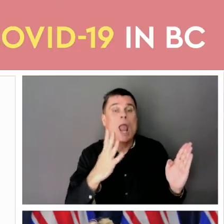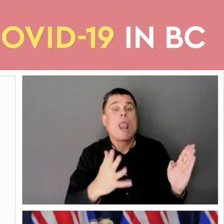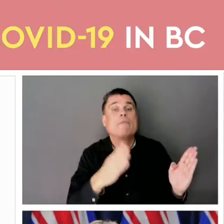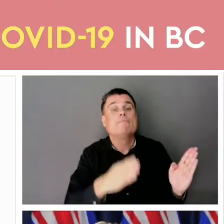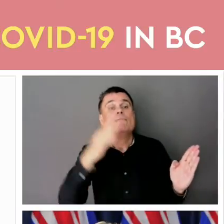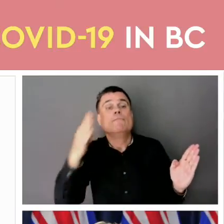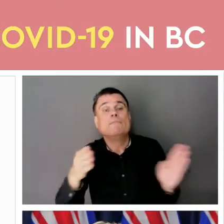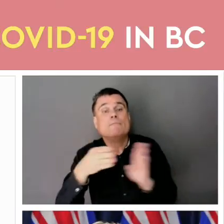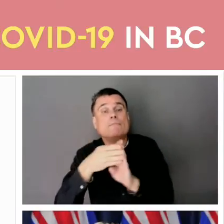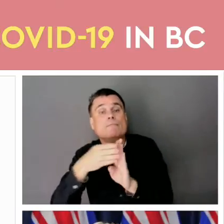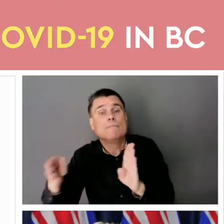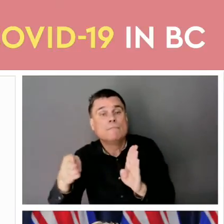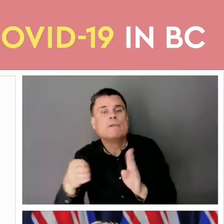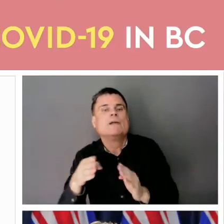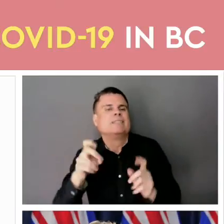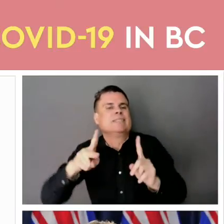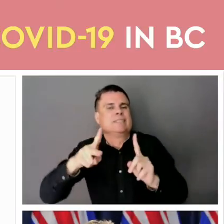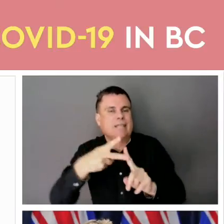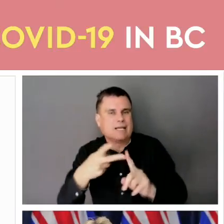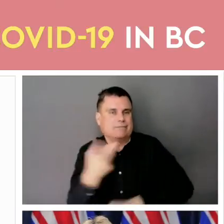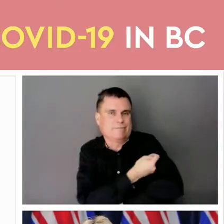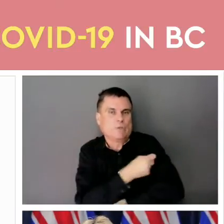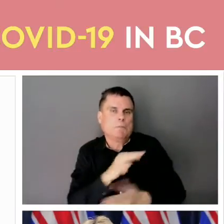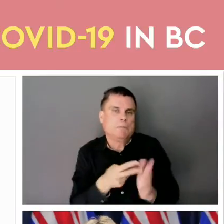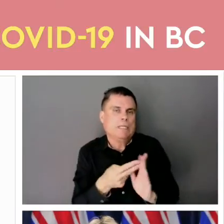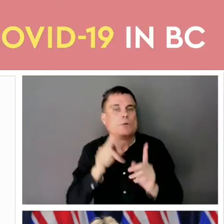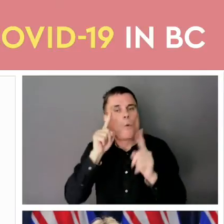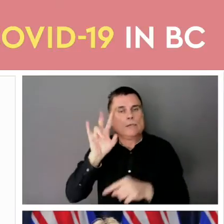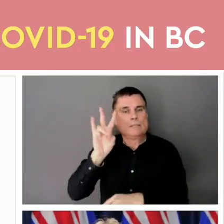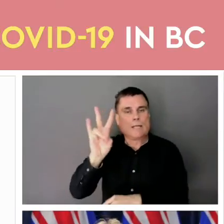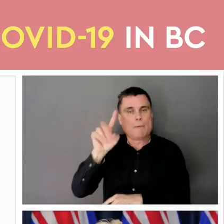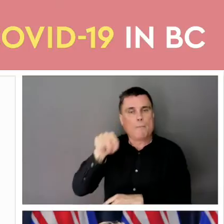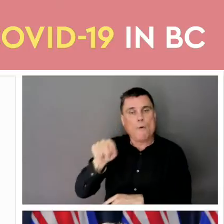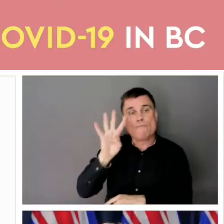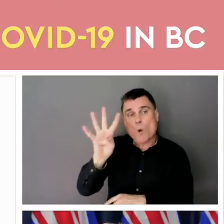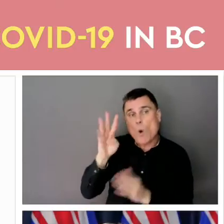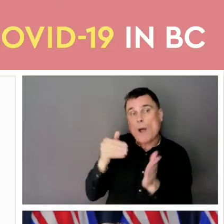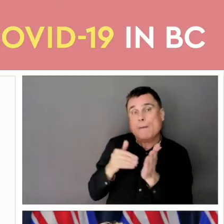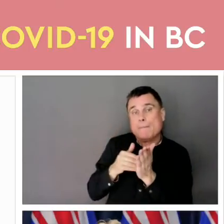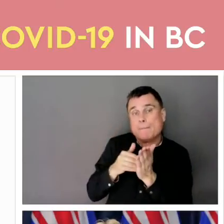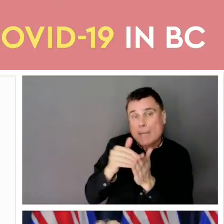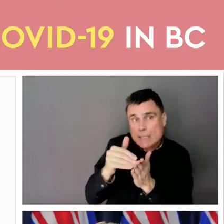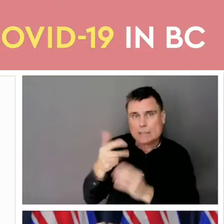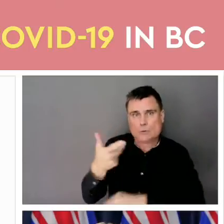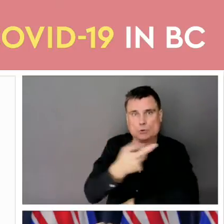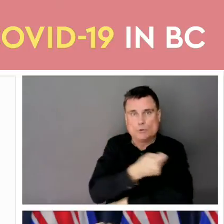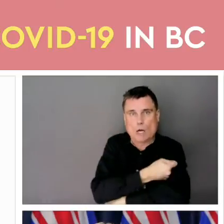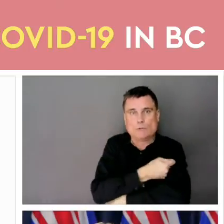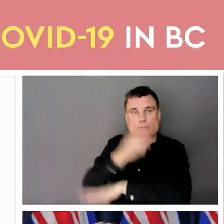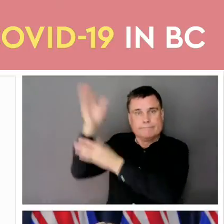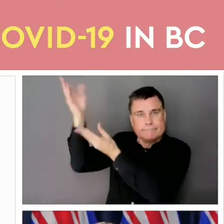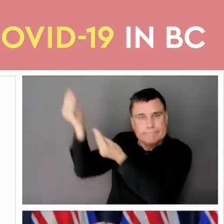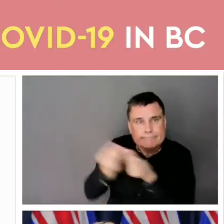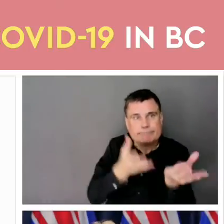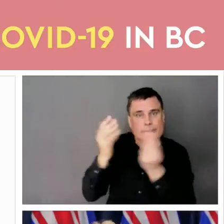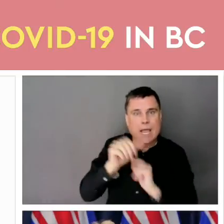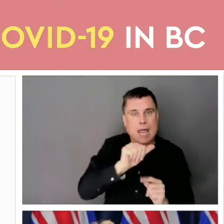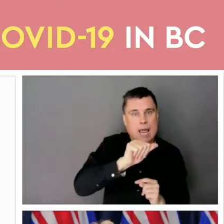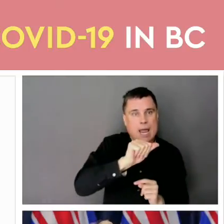about 7.4 million doses that we'll need to provide to people in BC between April and